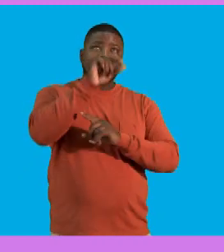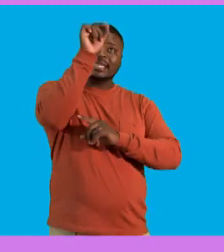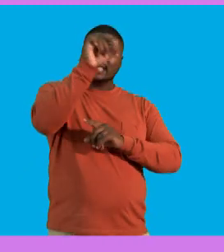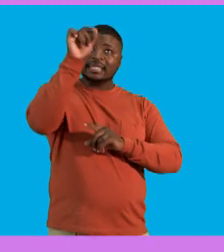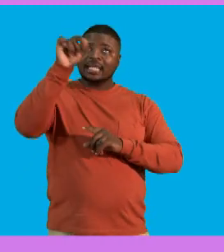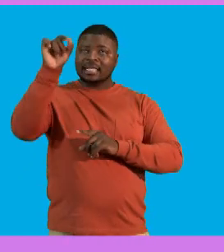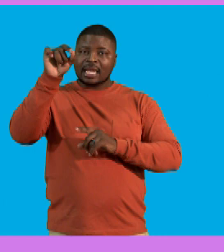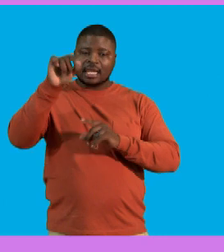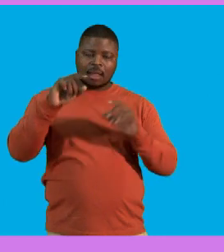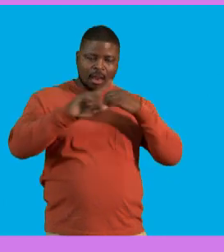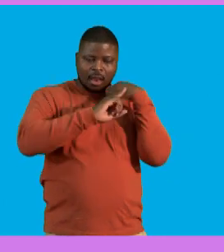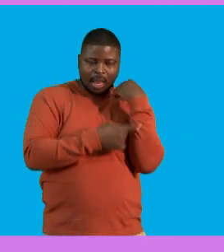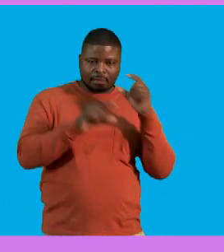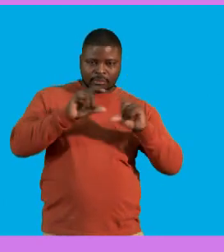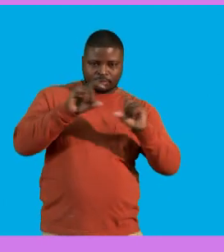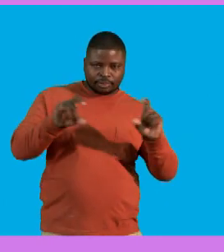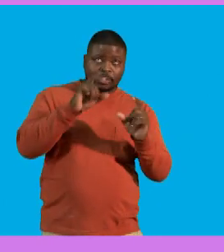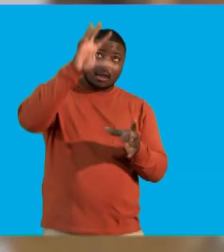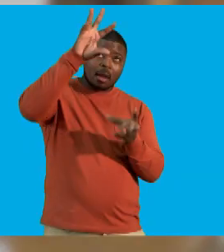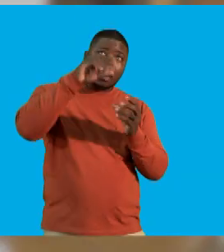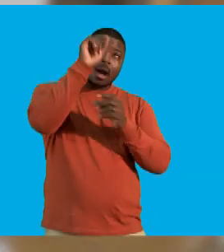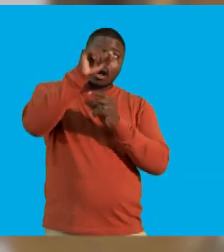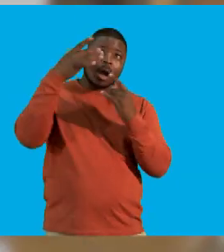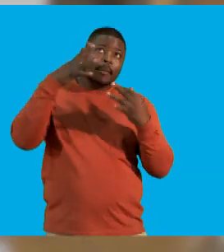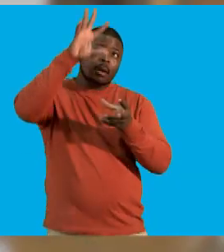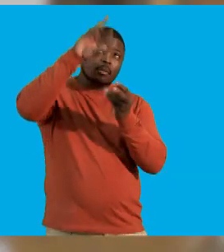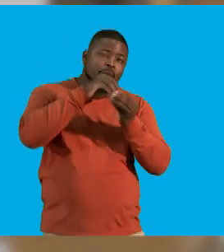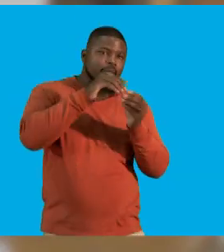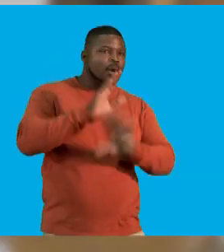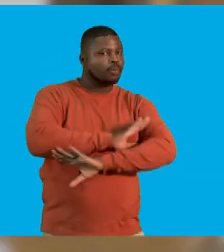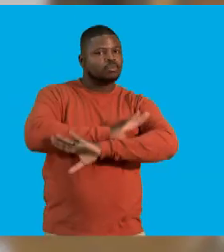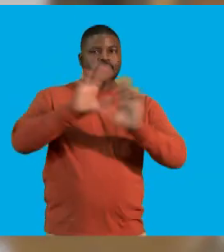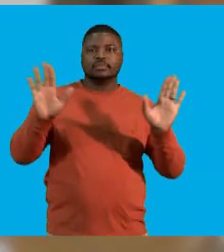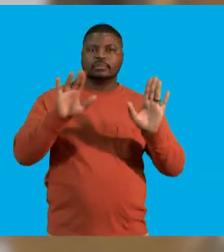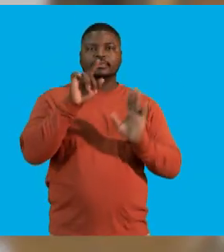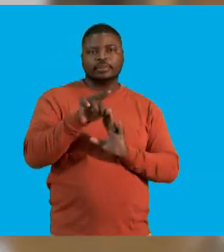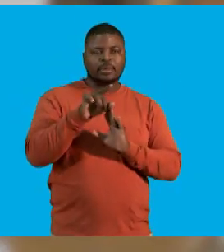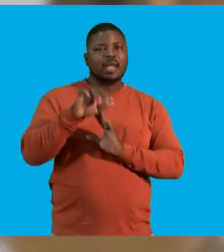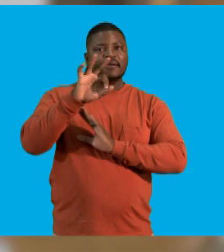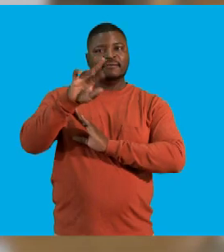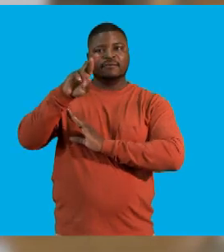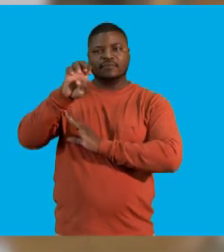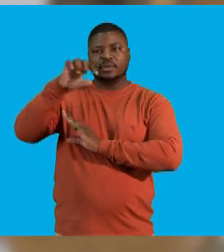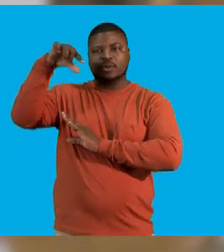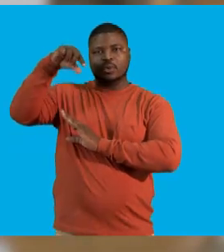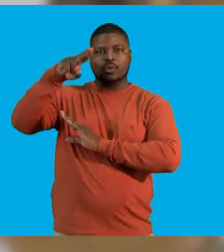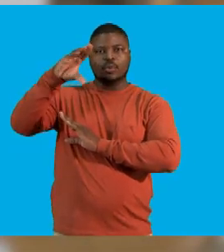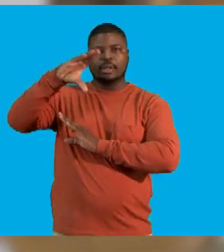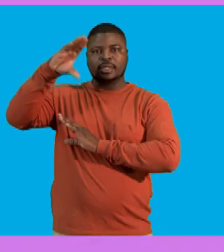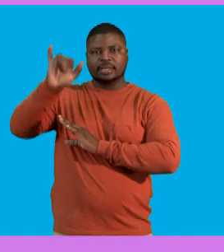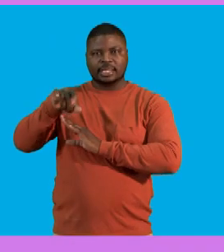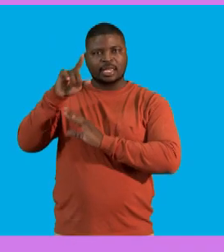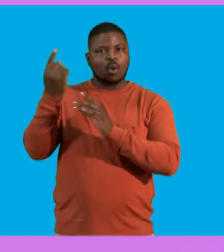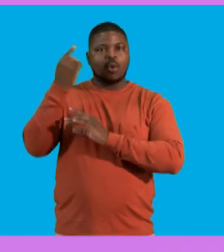do not total the tally column. Again, think of those numbers as pictures. We only total the frequency column.